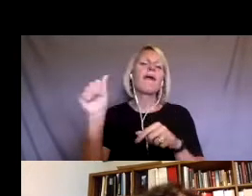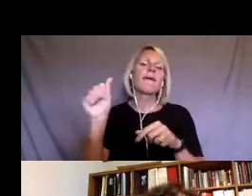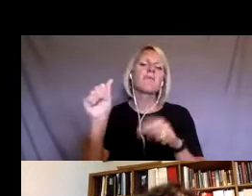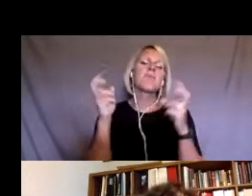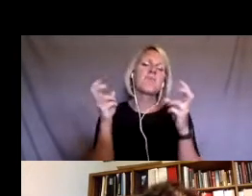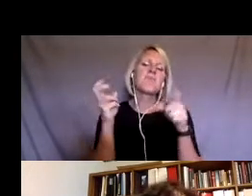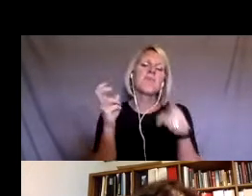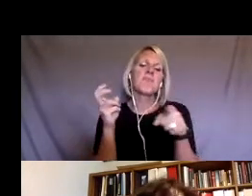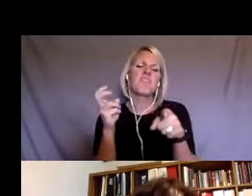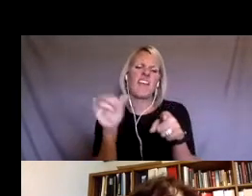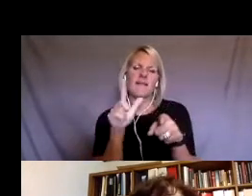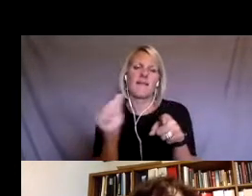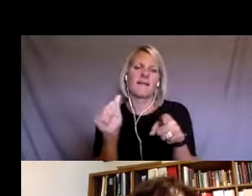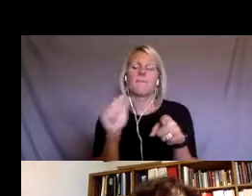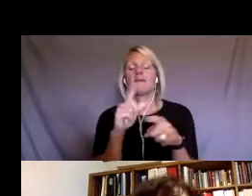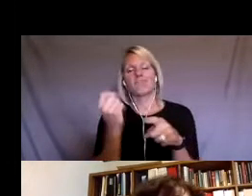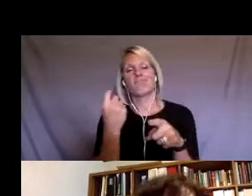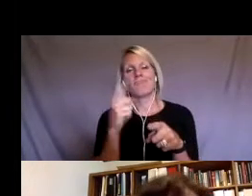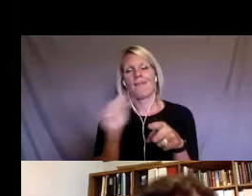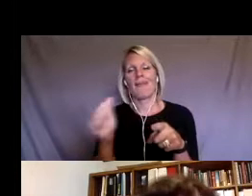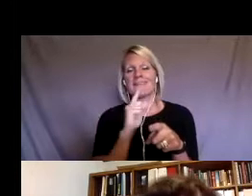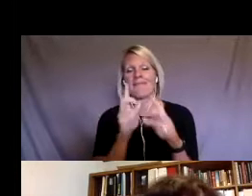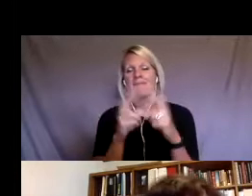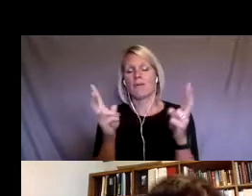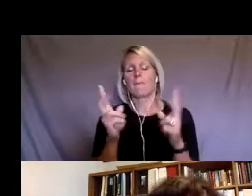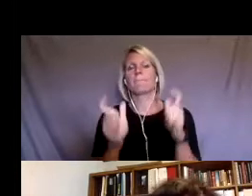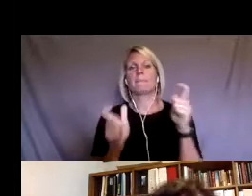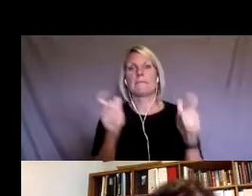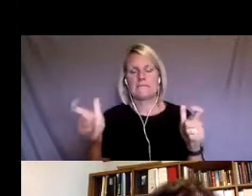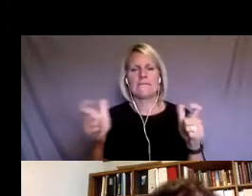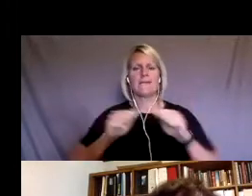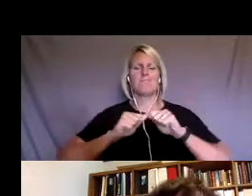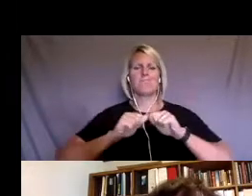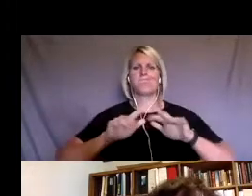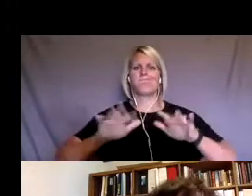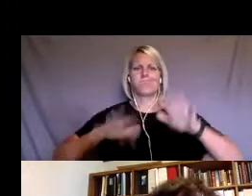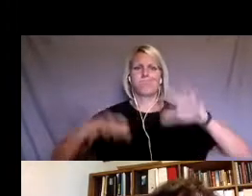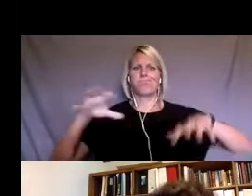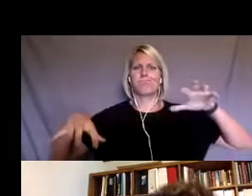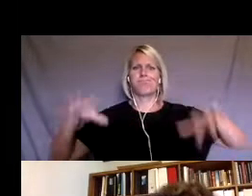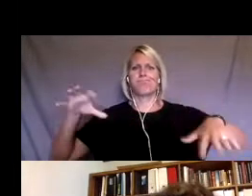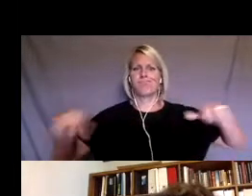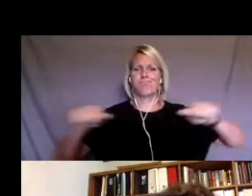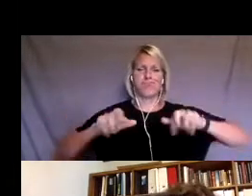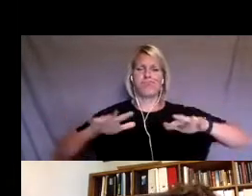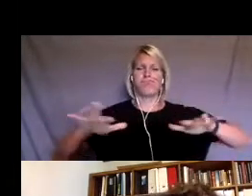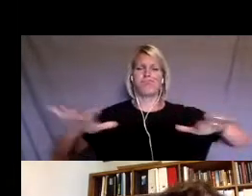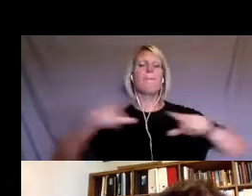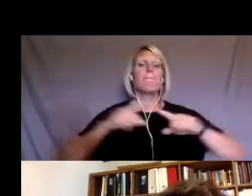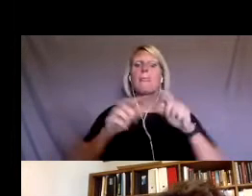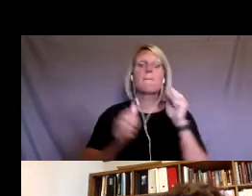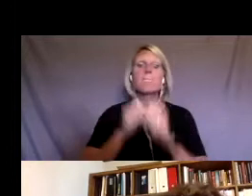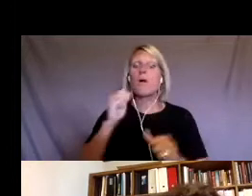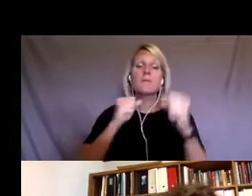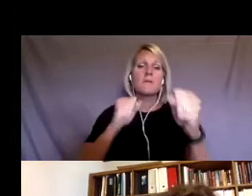Los Angeles is a huge and sprawling urban agglomeration. The most prominent feature that we see from